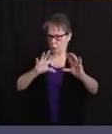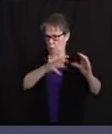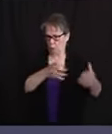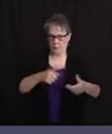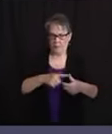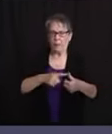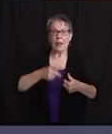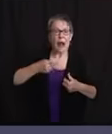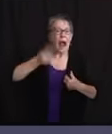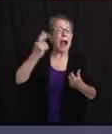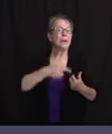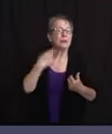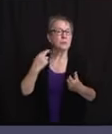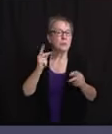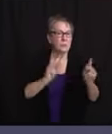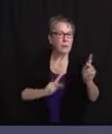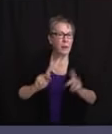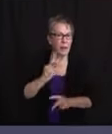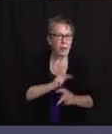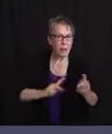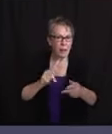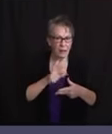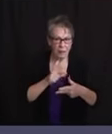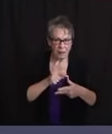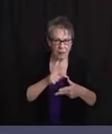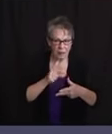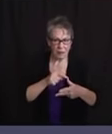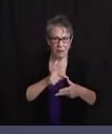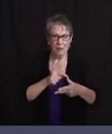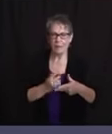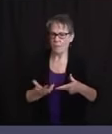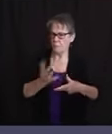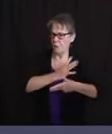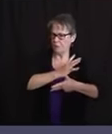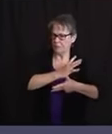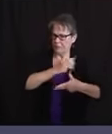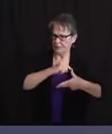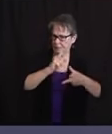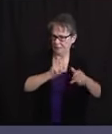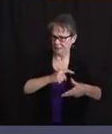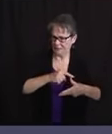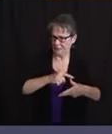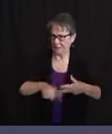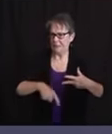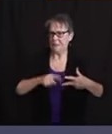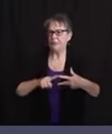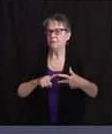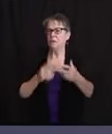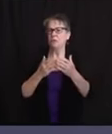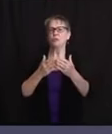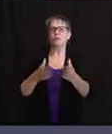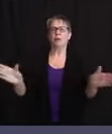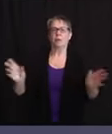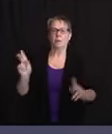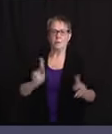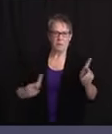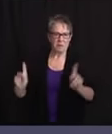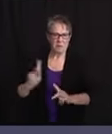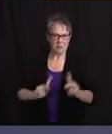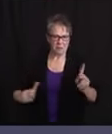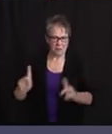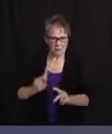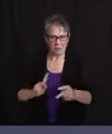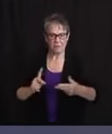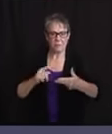and the general population. Testing has begun in all of our vulnerable population groups. Earlier this month,